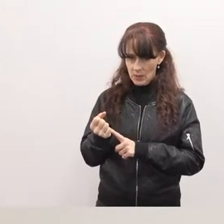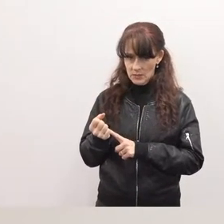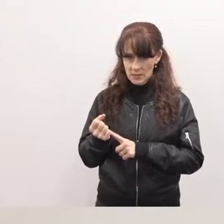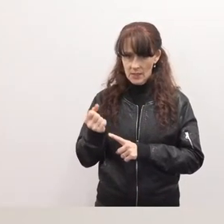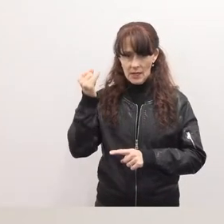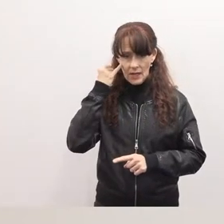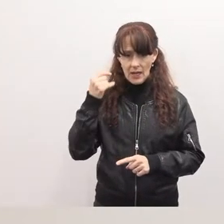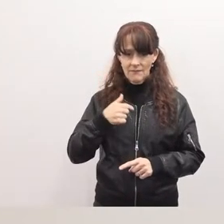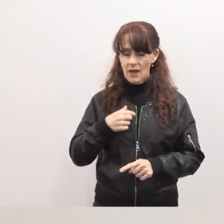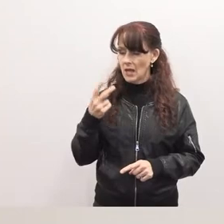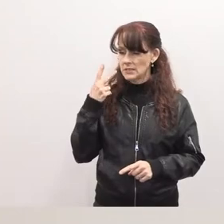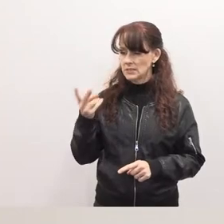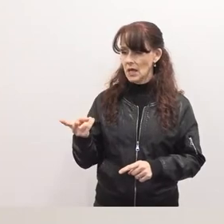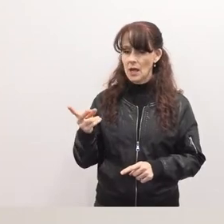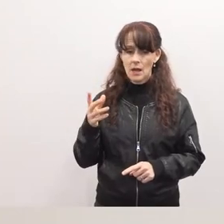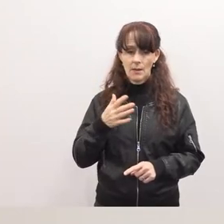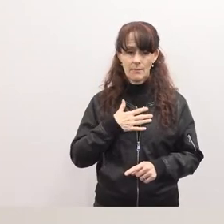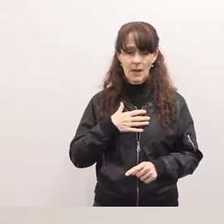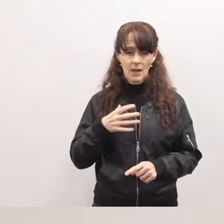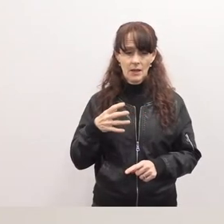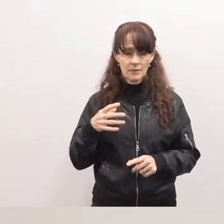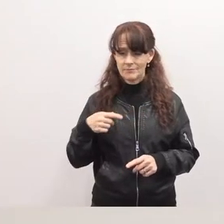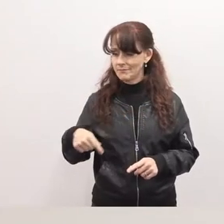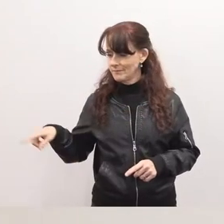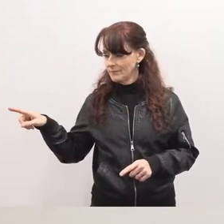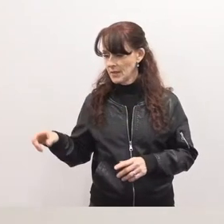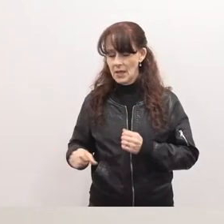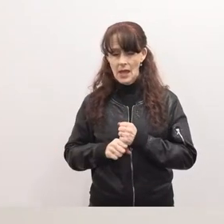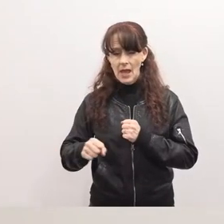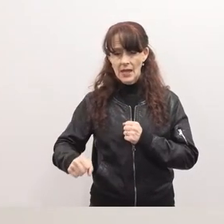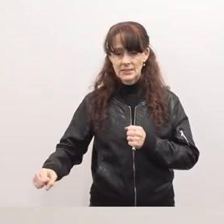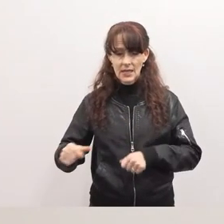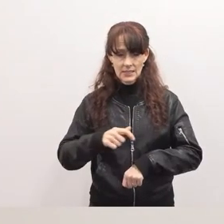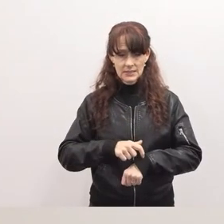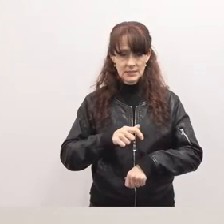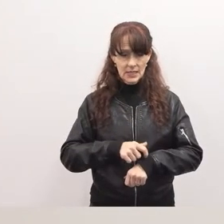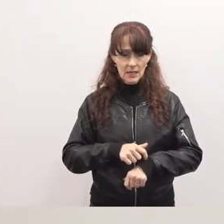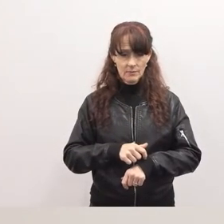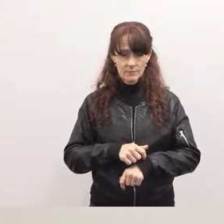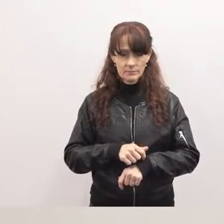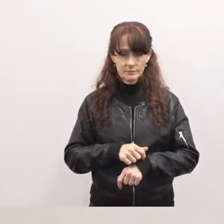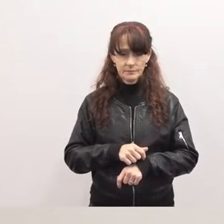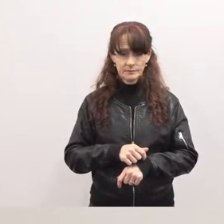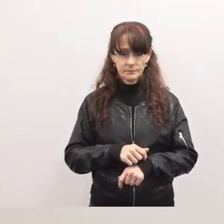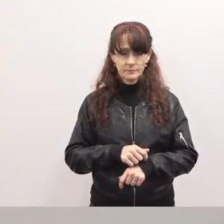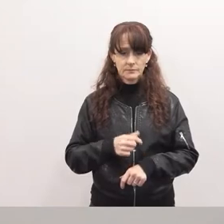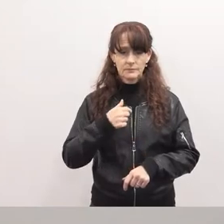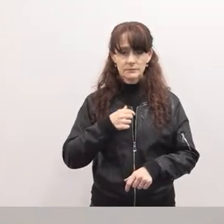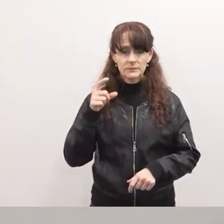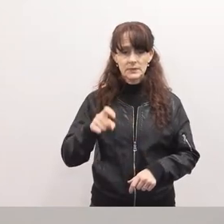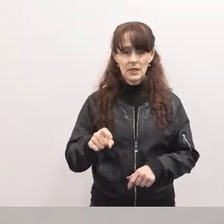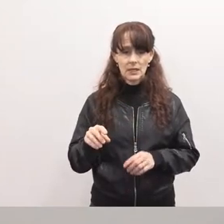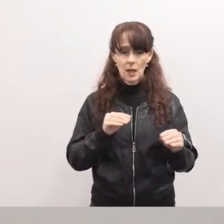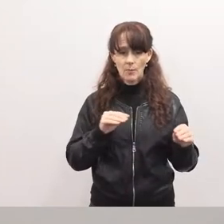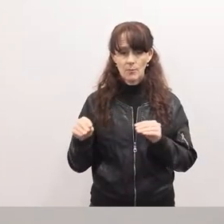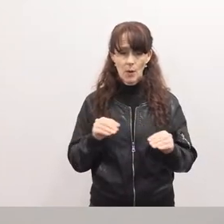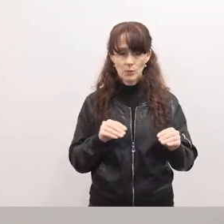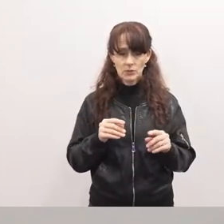if I saw that one of my colleagues wanted to extend time, then I would need a motion